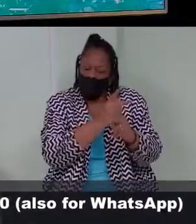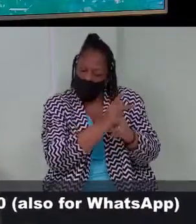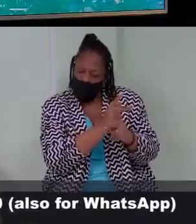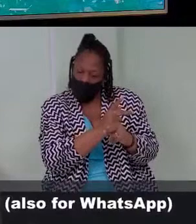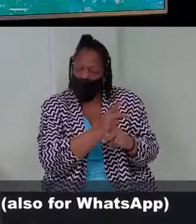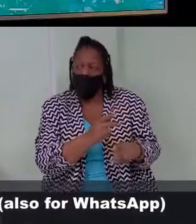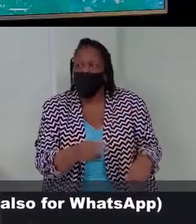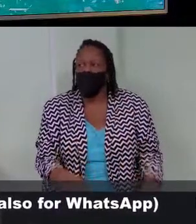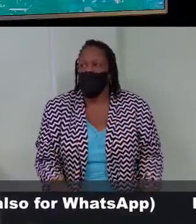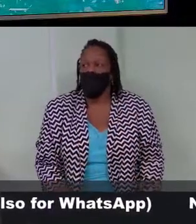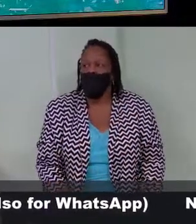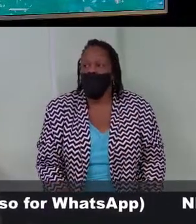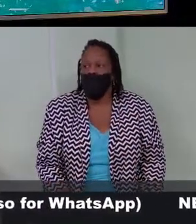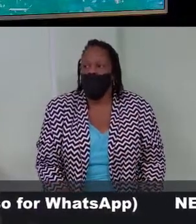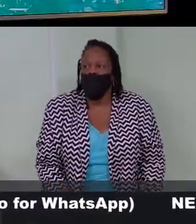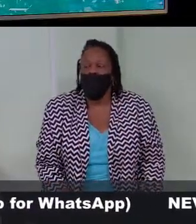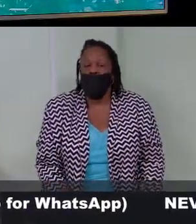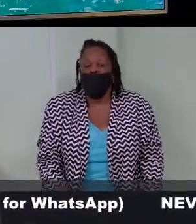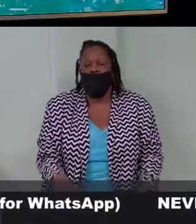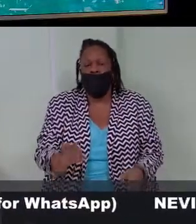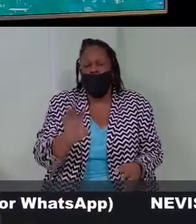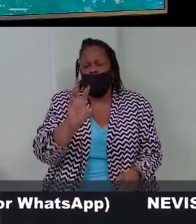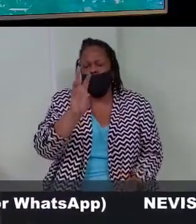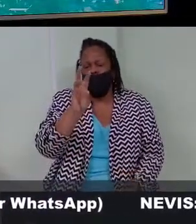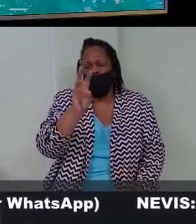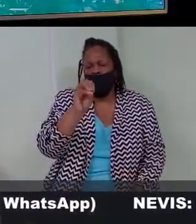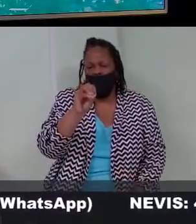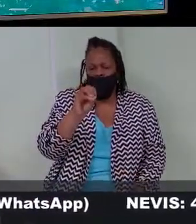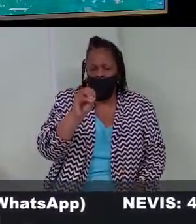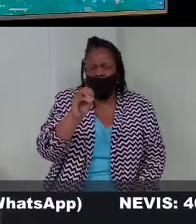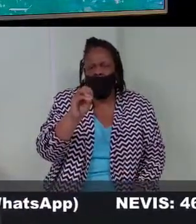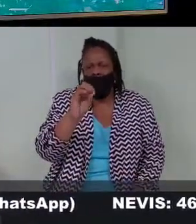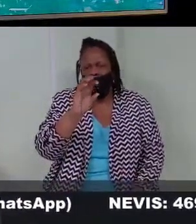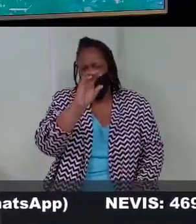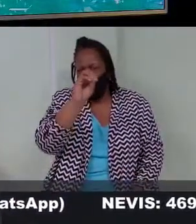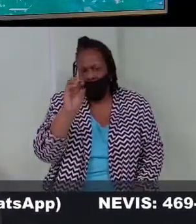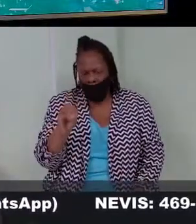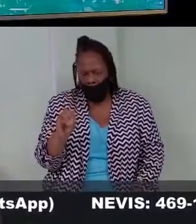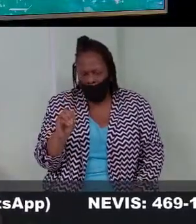the Pfizer-BioNTech and the Moderna.